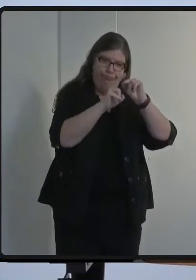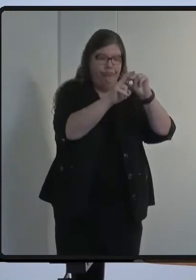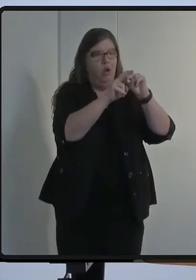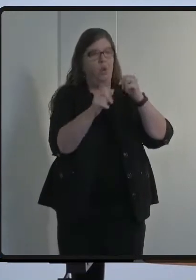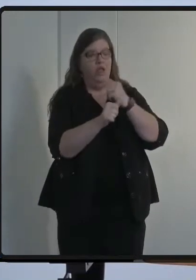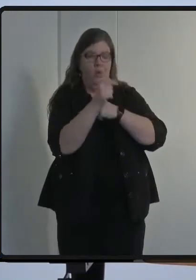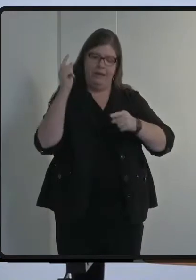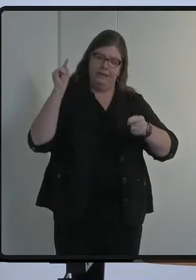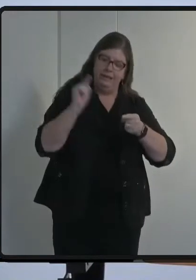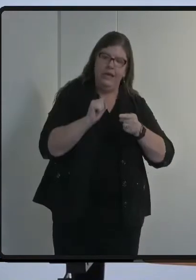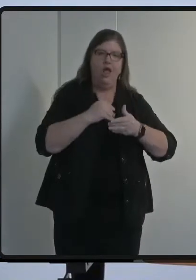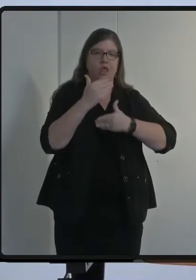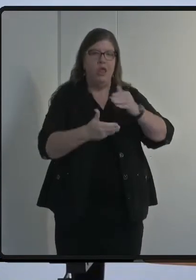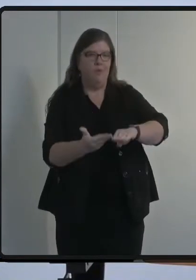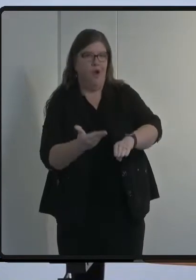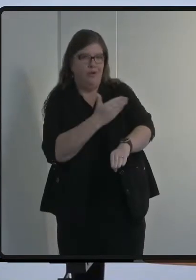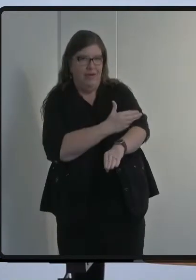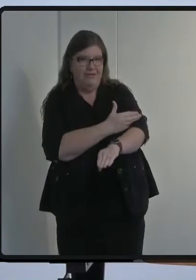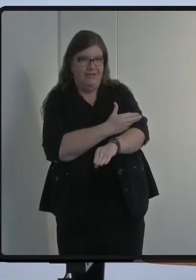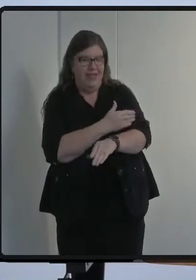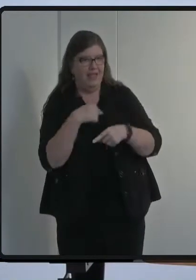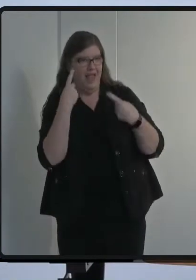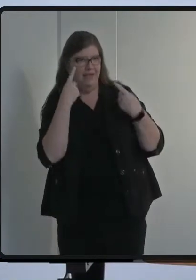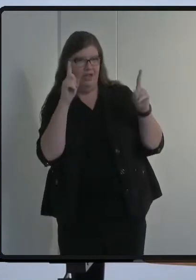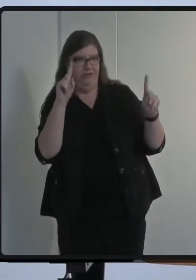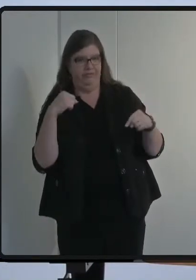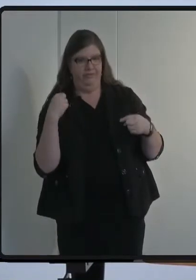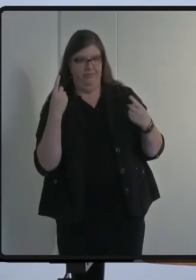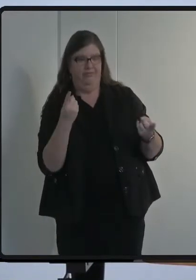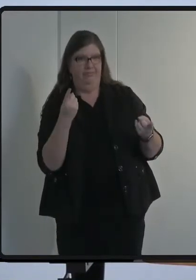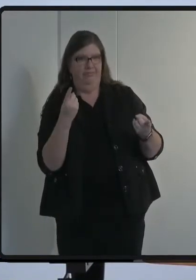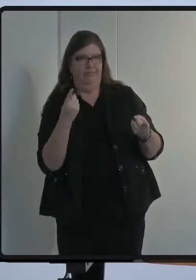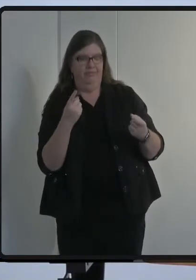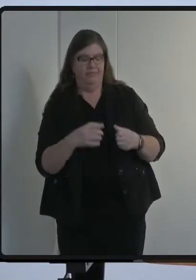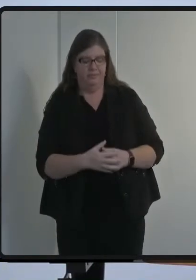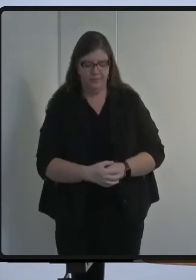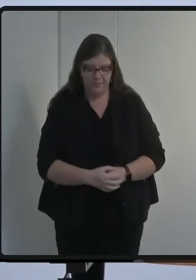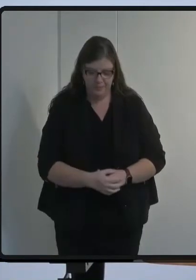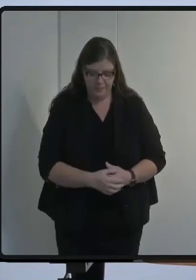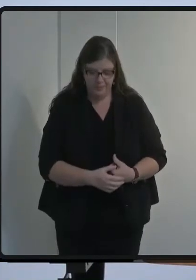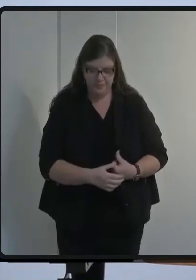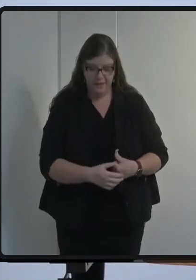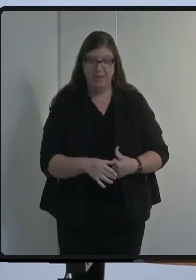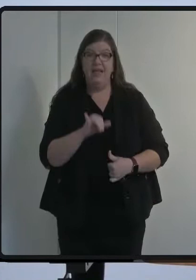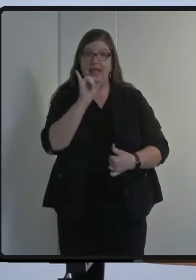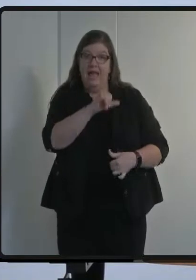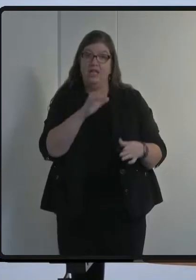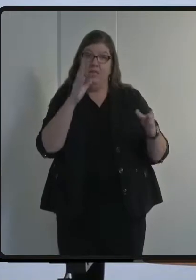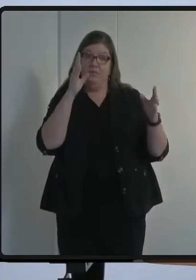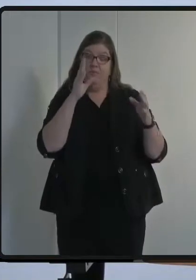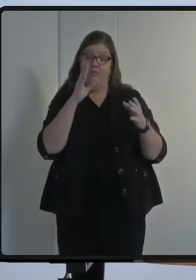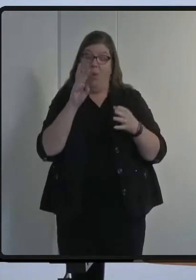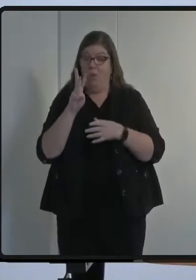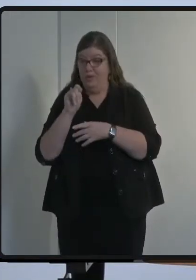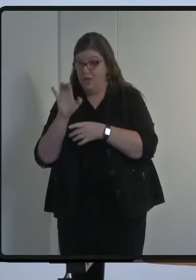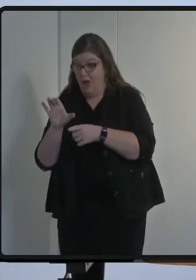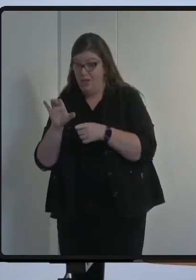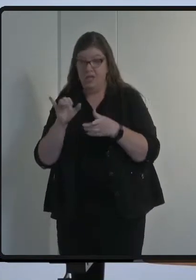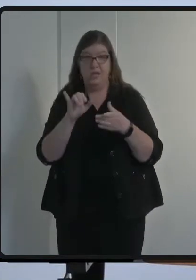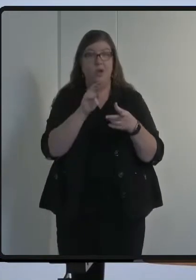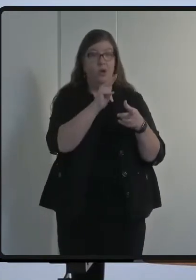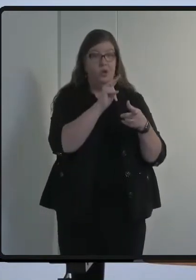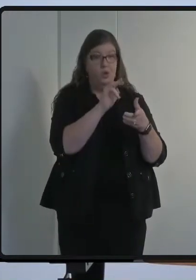progress New York City had achieved since the first wave of the virus receded. The troubling situation in Wisconsin and New York is